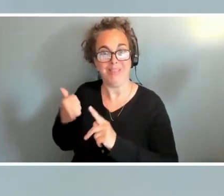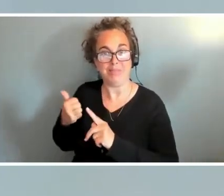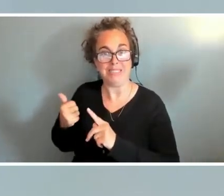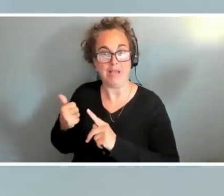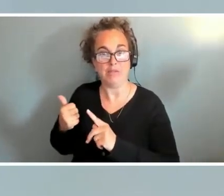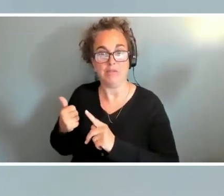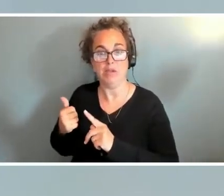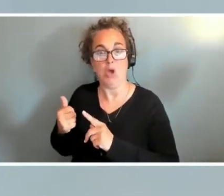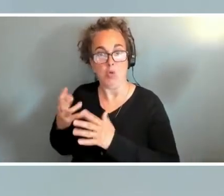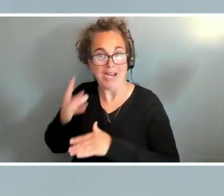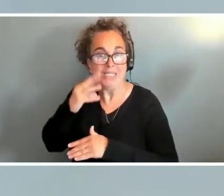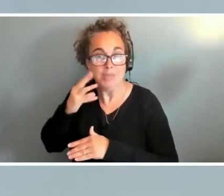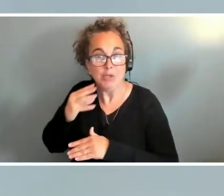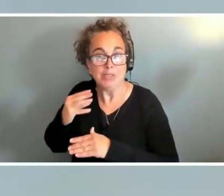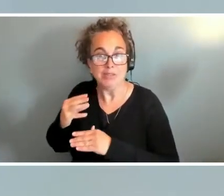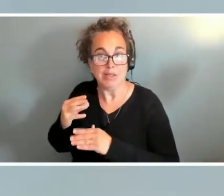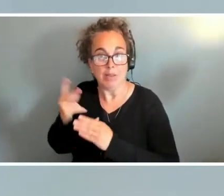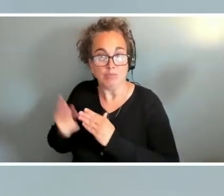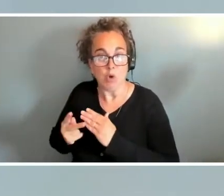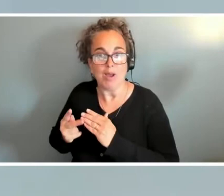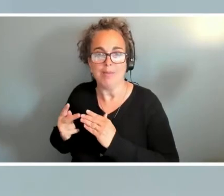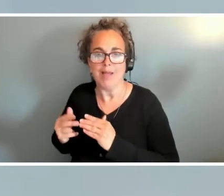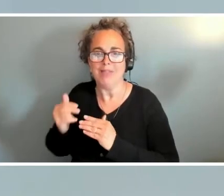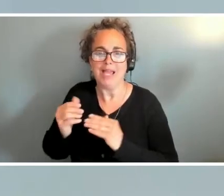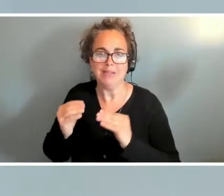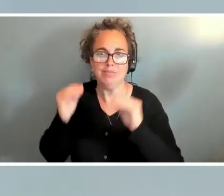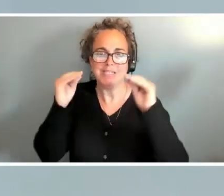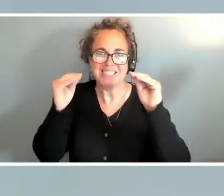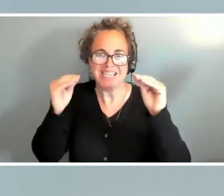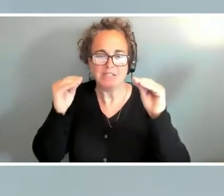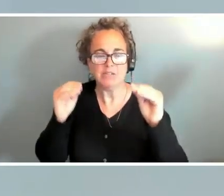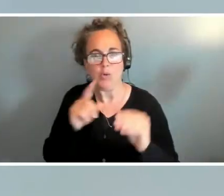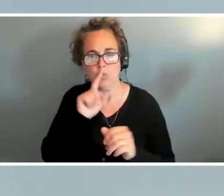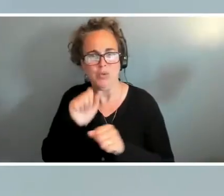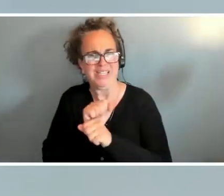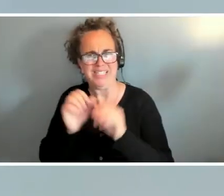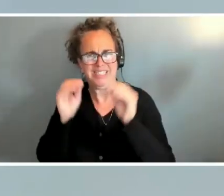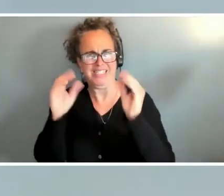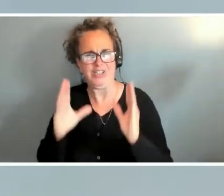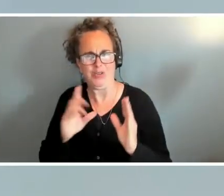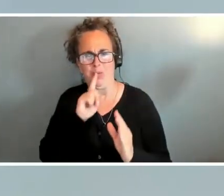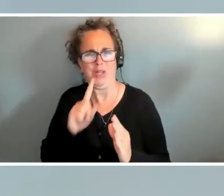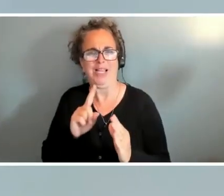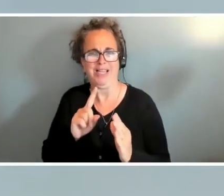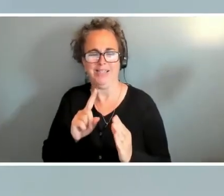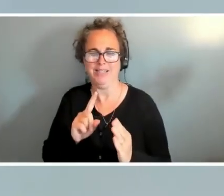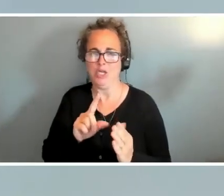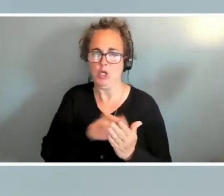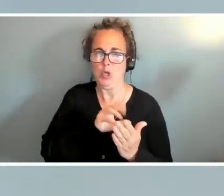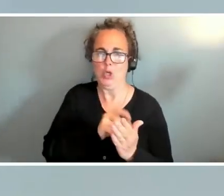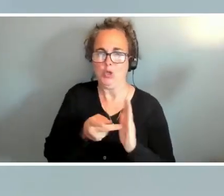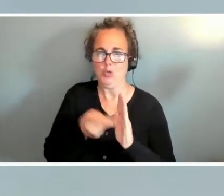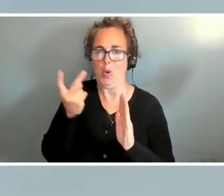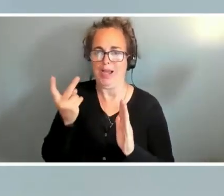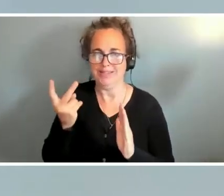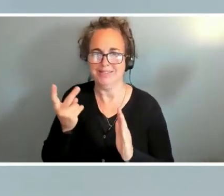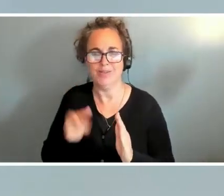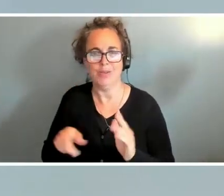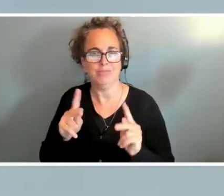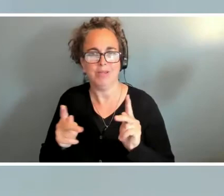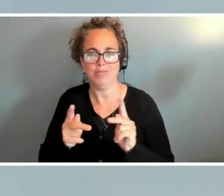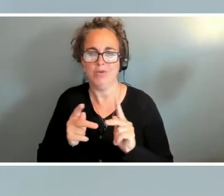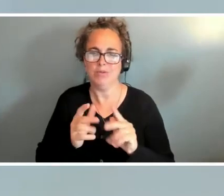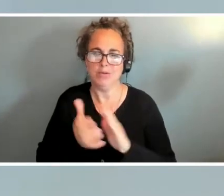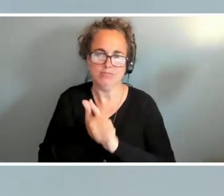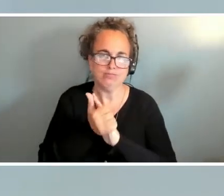in the program. And we always said to teach is to learn twice. And that became a way to master those competencies